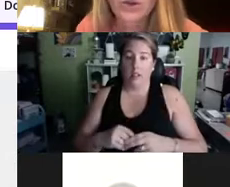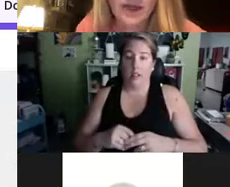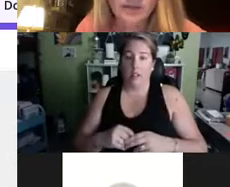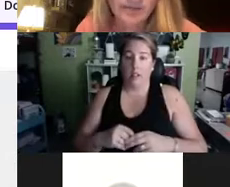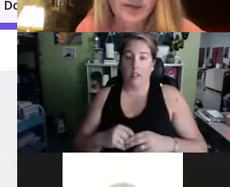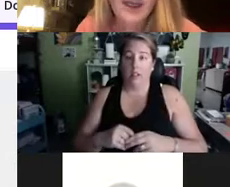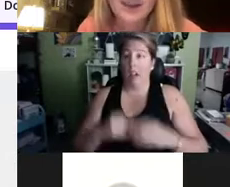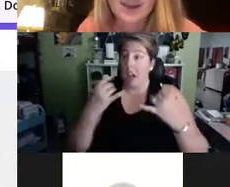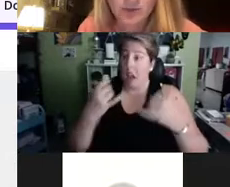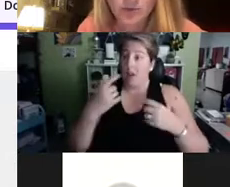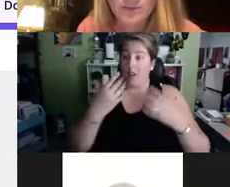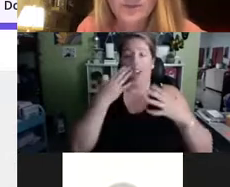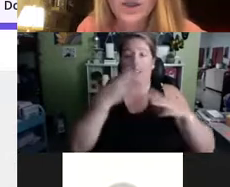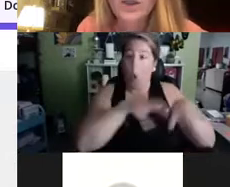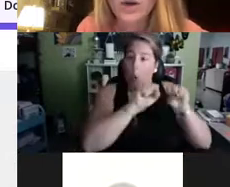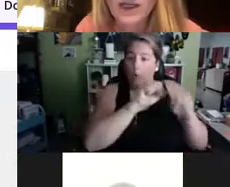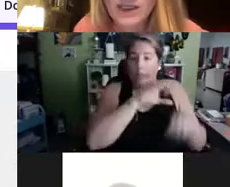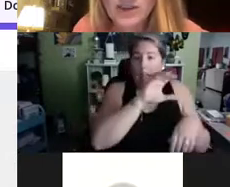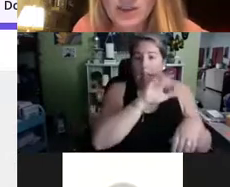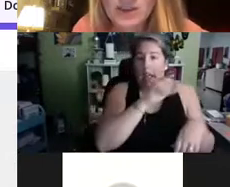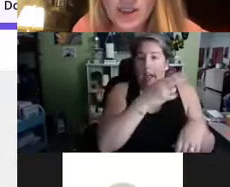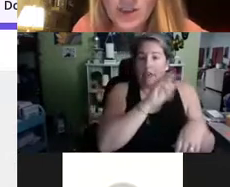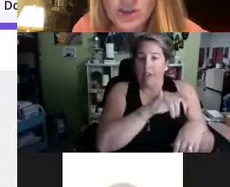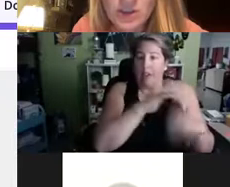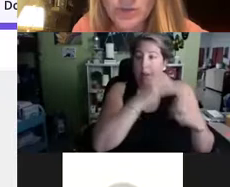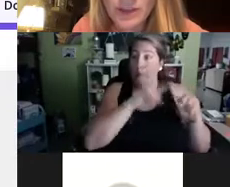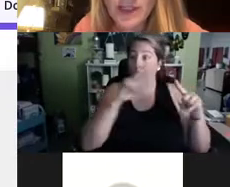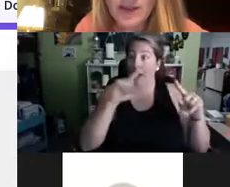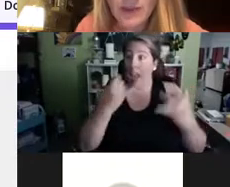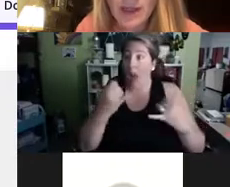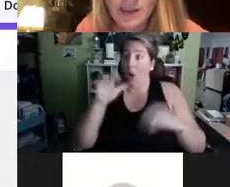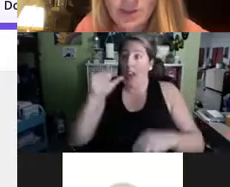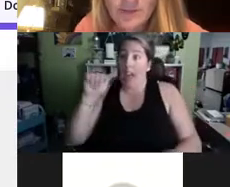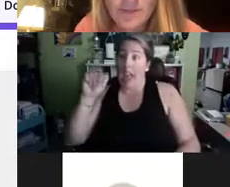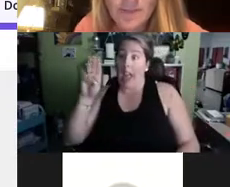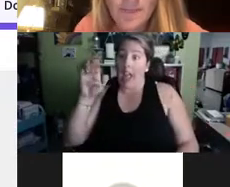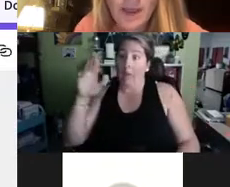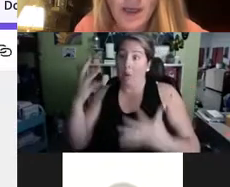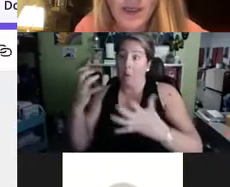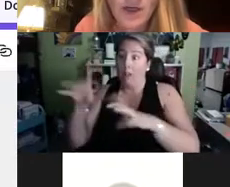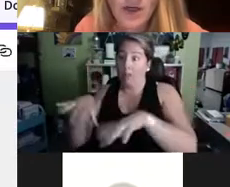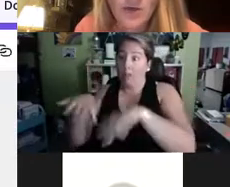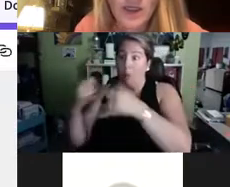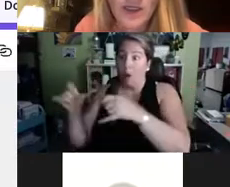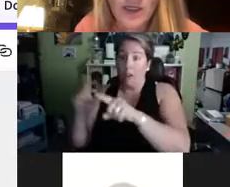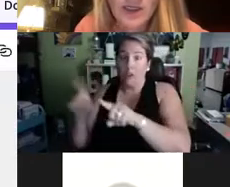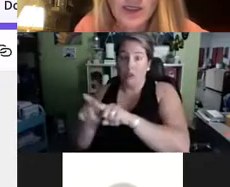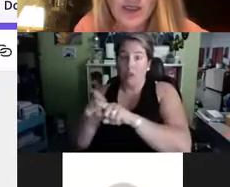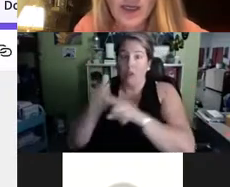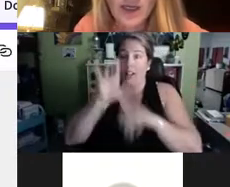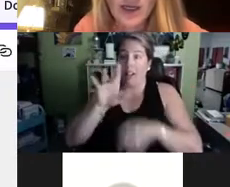is going to have a Scent Social. So I can just duplicate the page. I can go